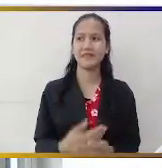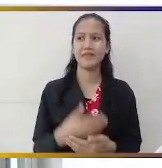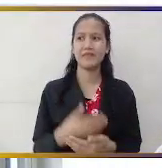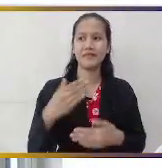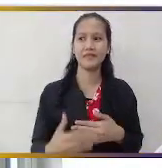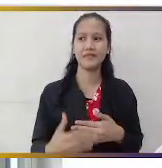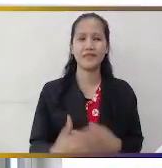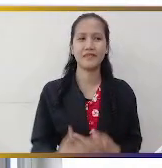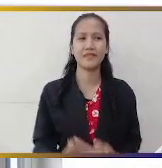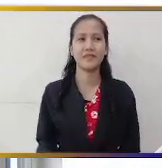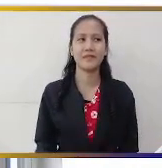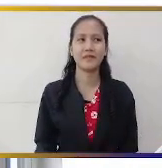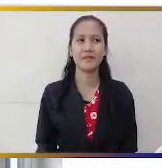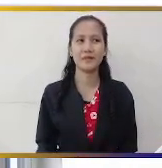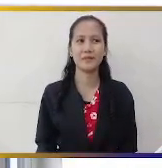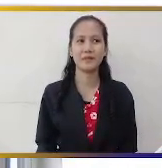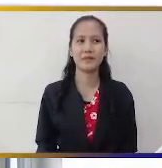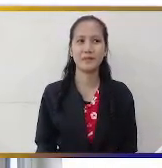agenda.